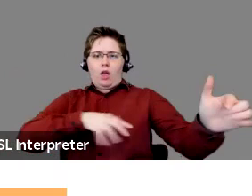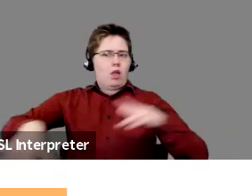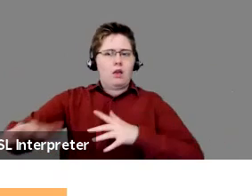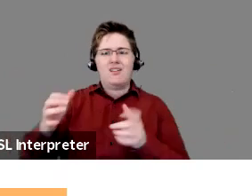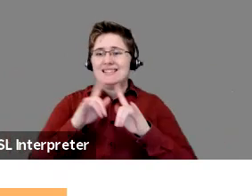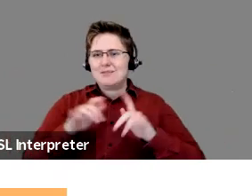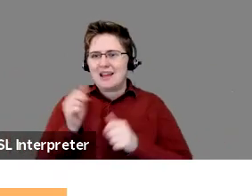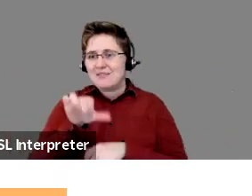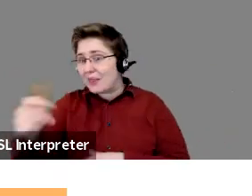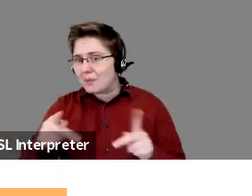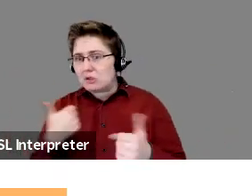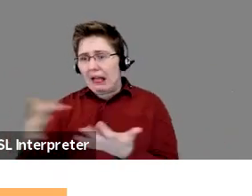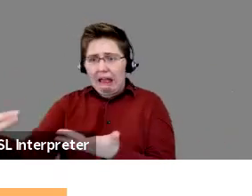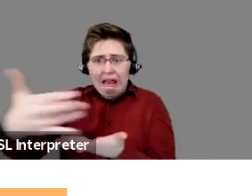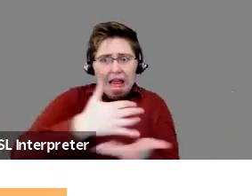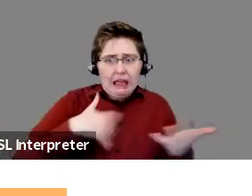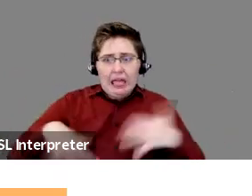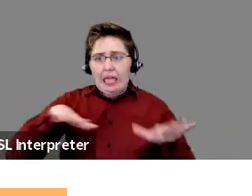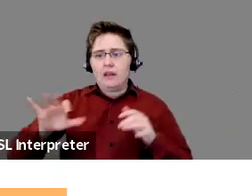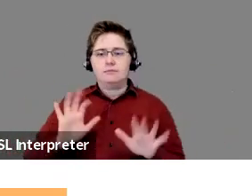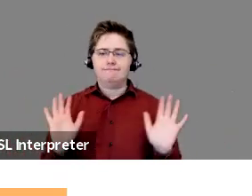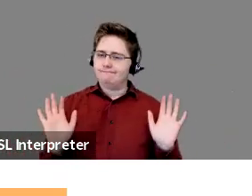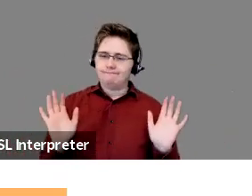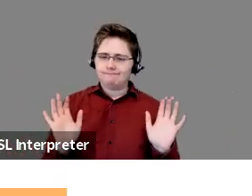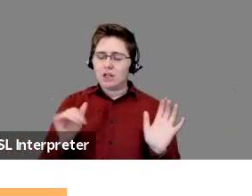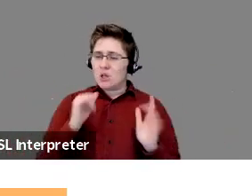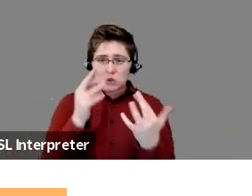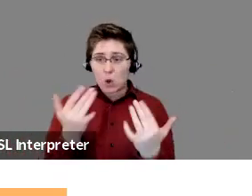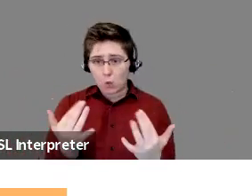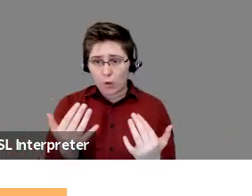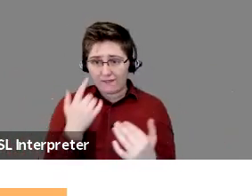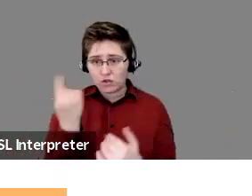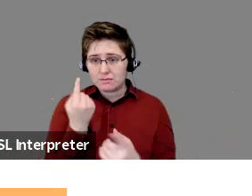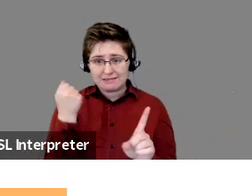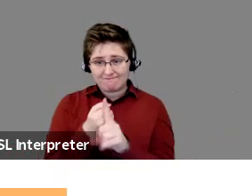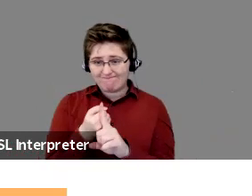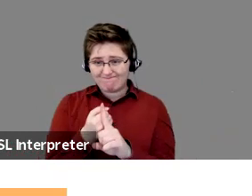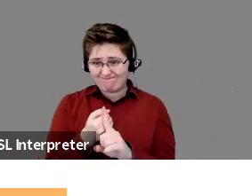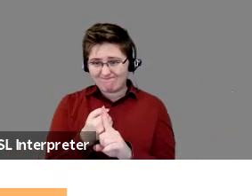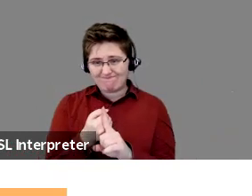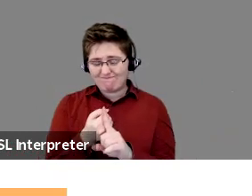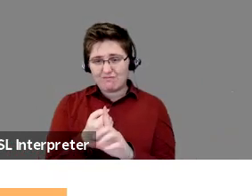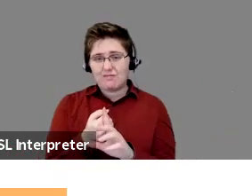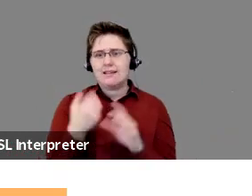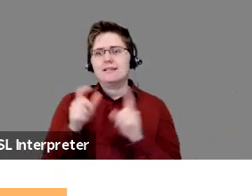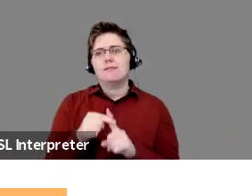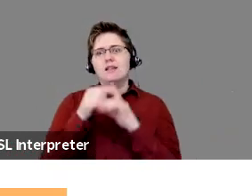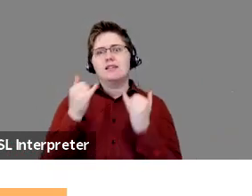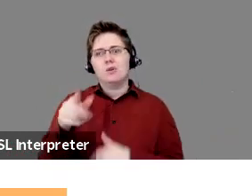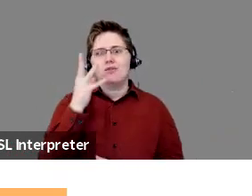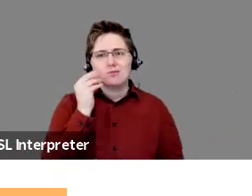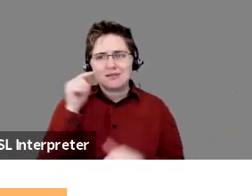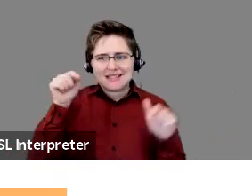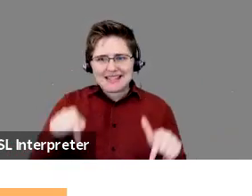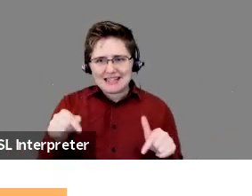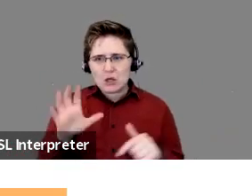else to get what they need. And so don't wait for something to happen, especially now that you've experienced COVID. We've